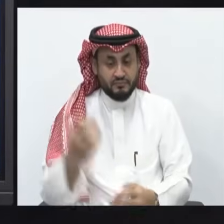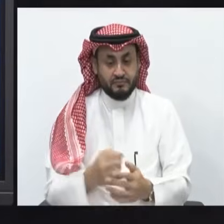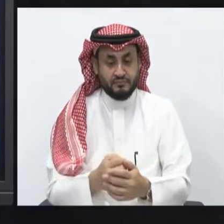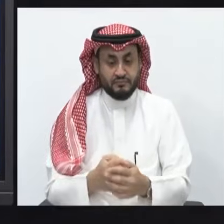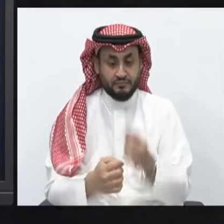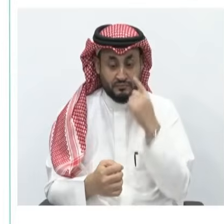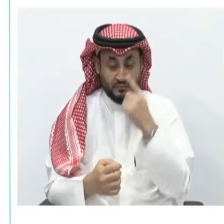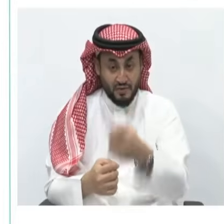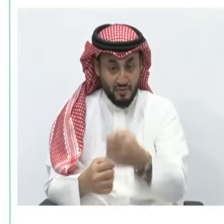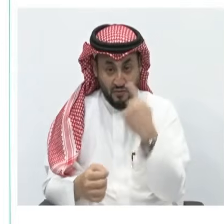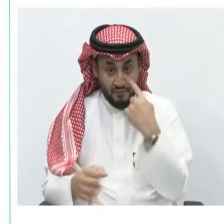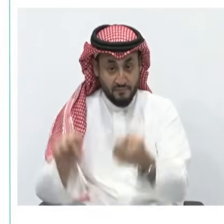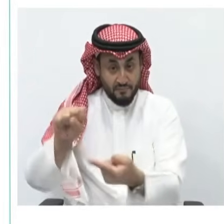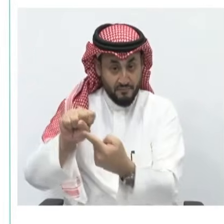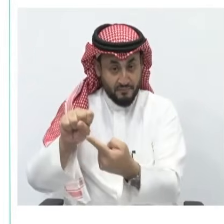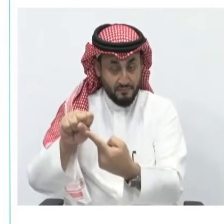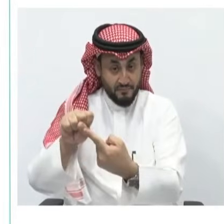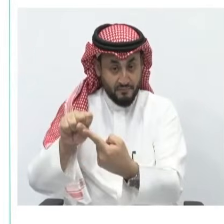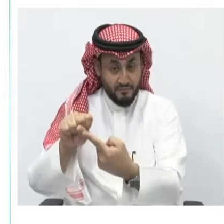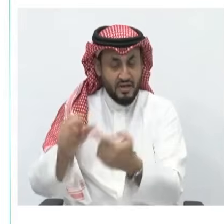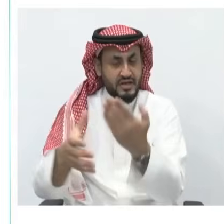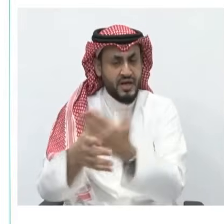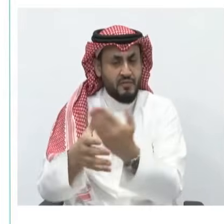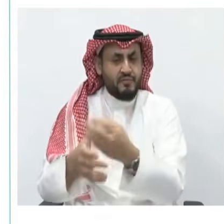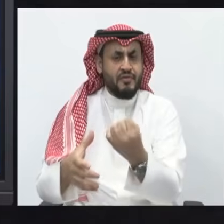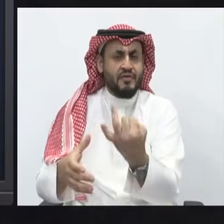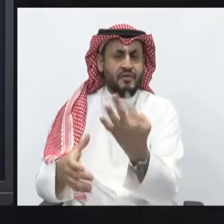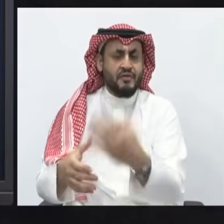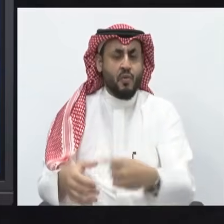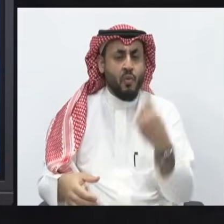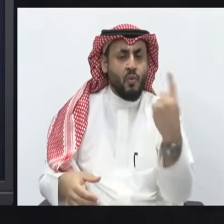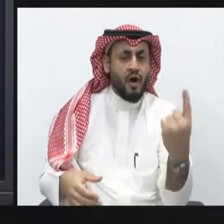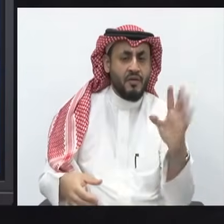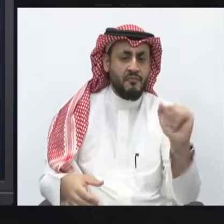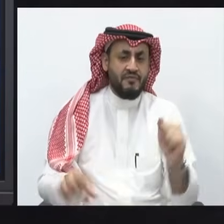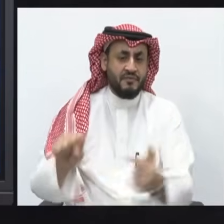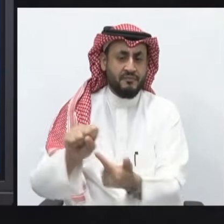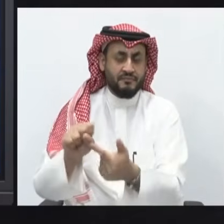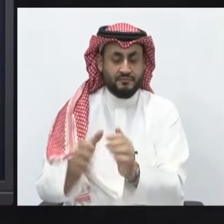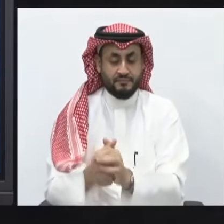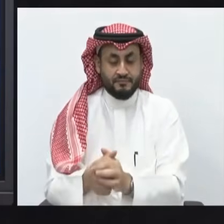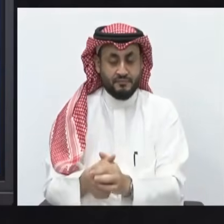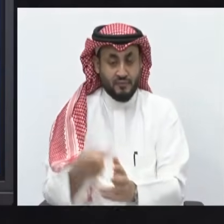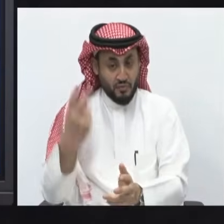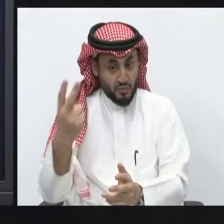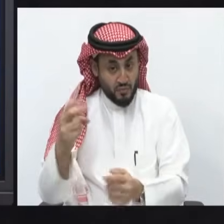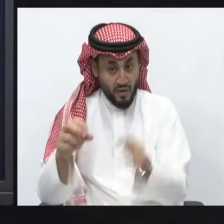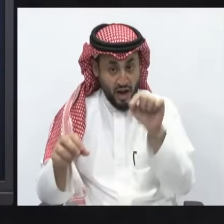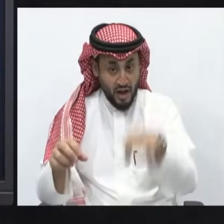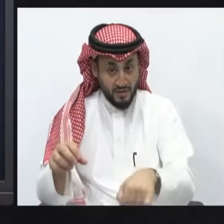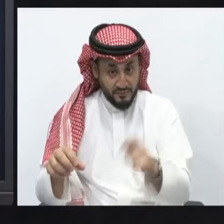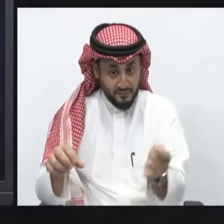you will add S. Okay. 1 is shoulder. 2